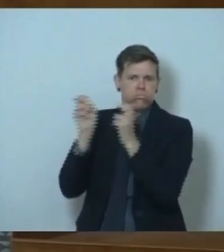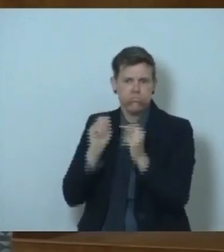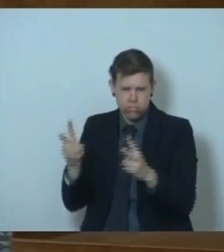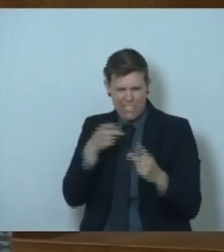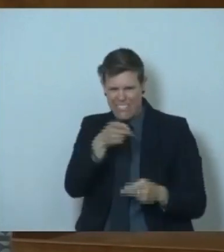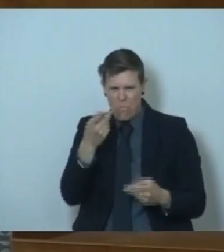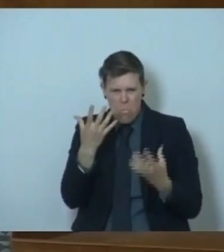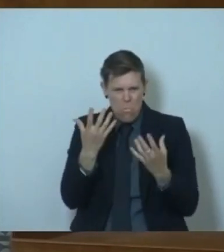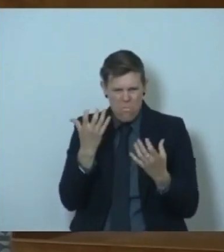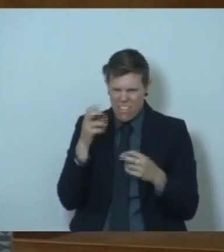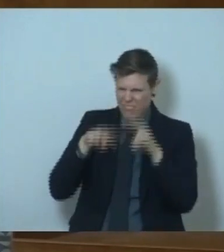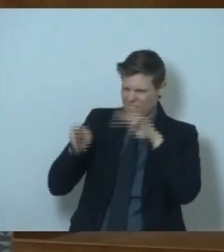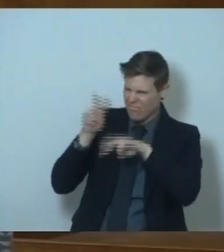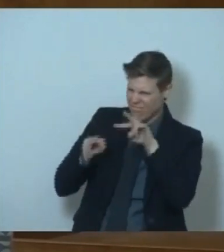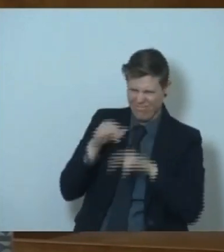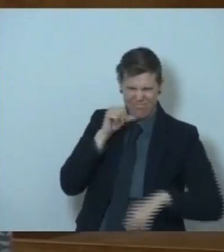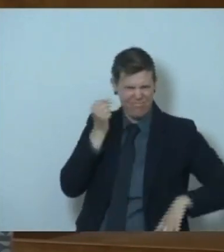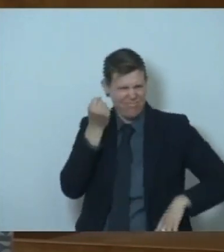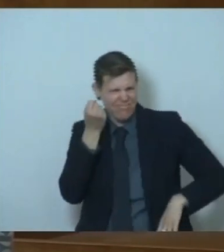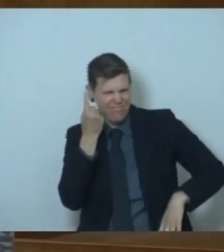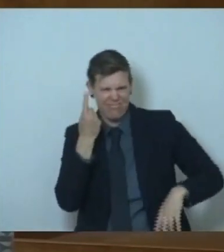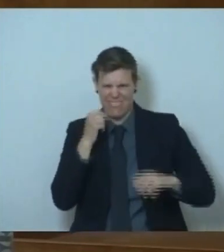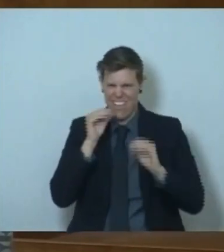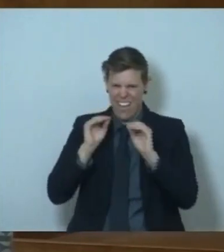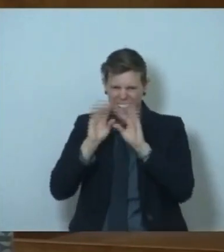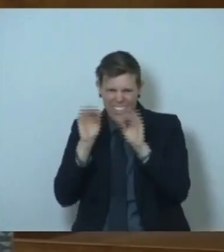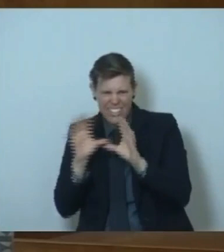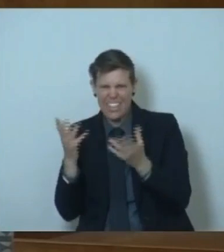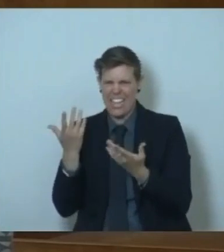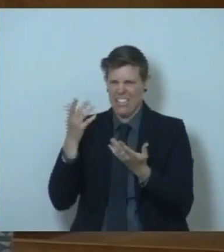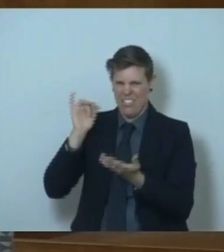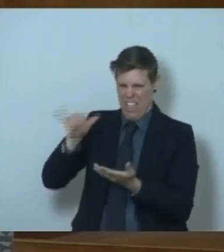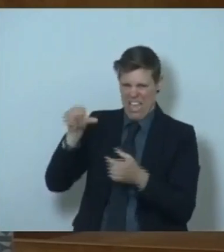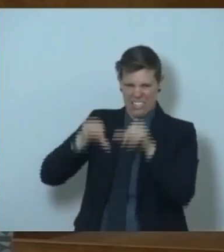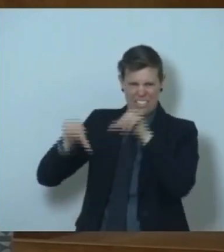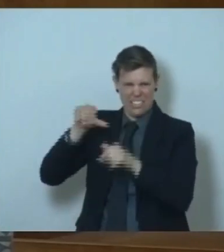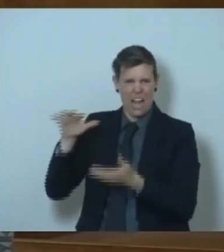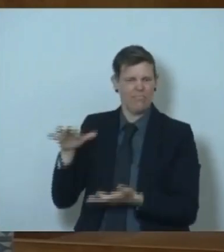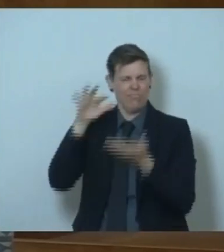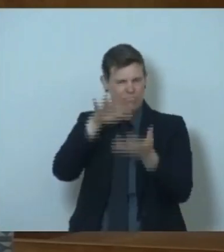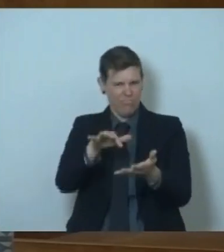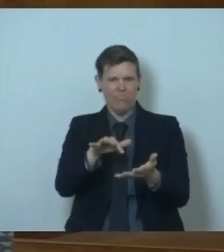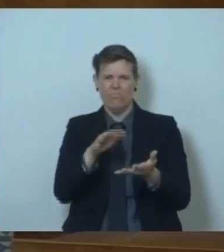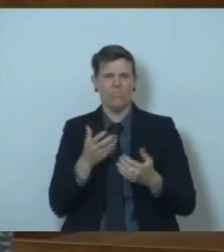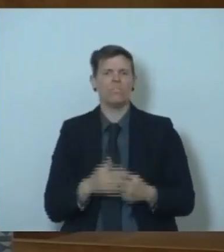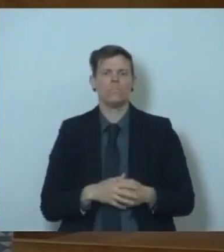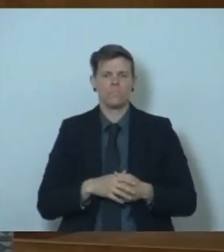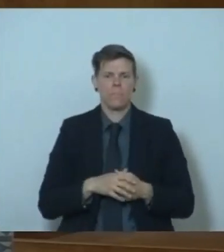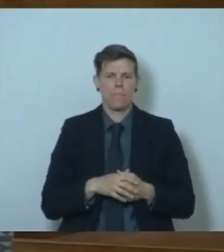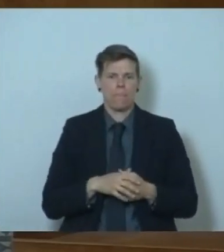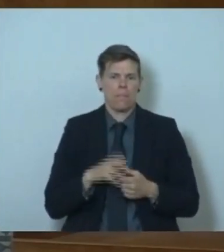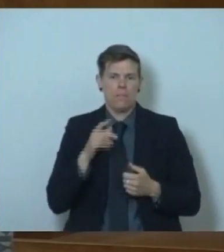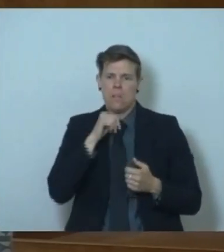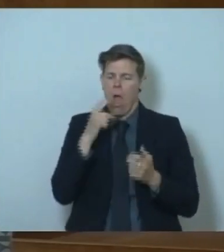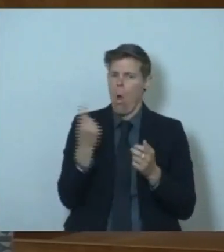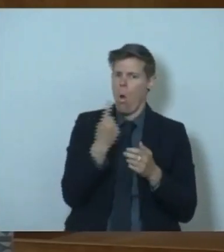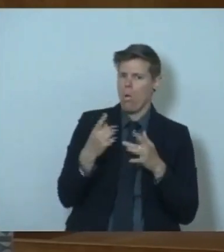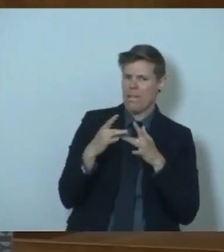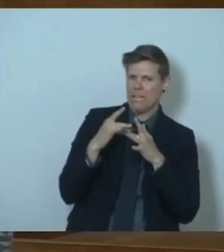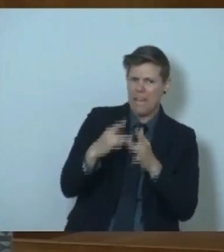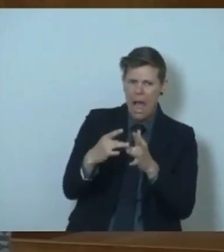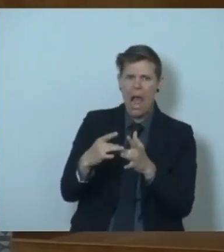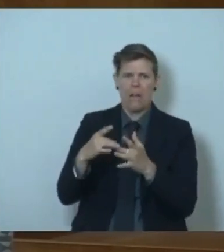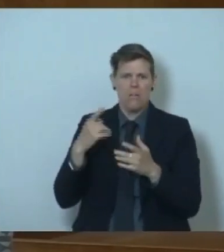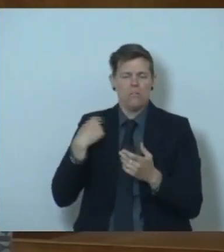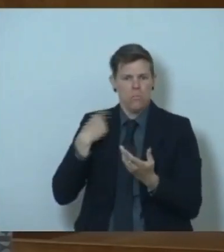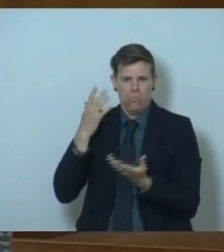science as a hammer rather than a guide to help inform us in strong public policy, please feel free